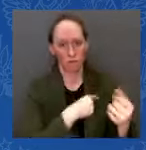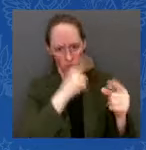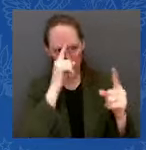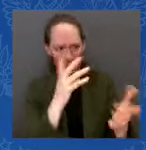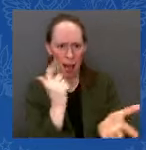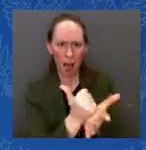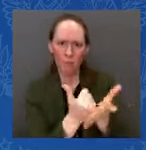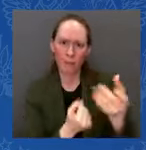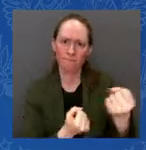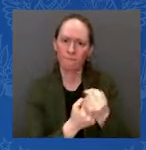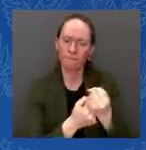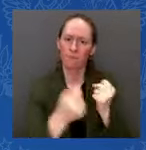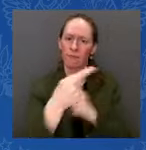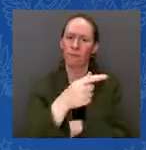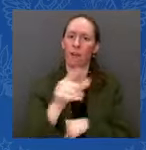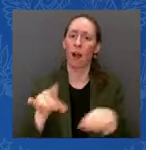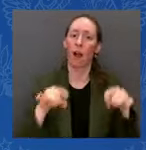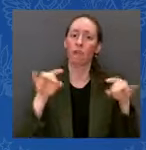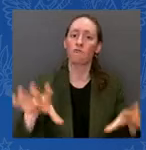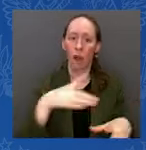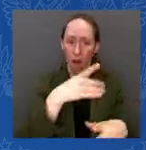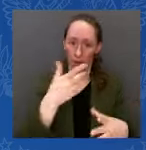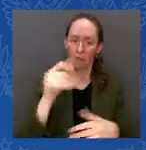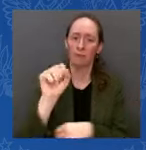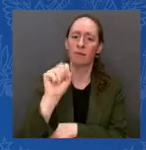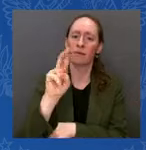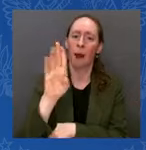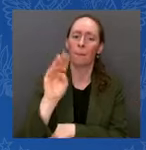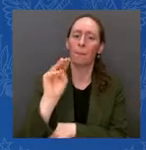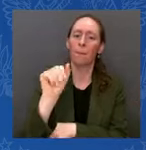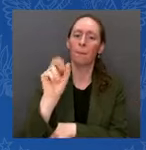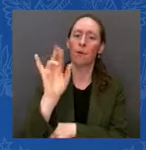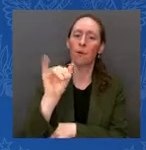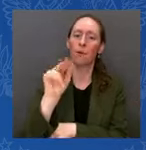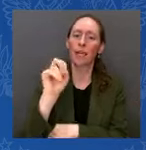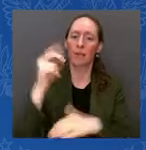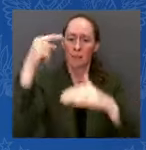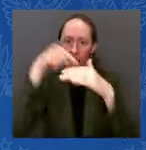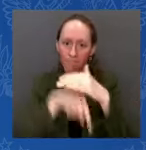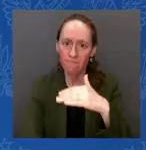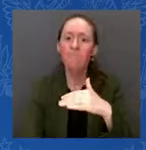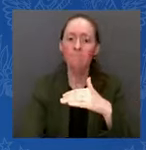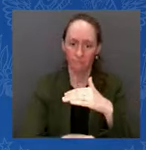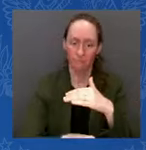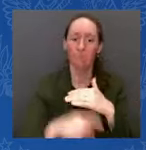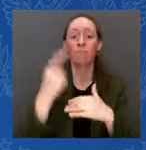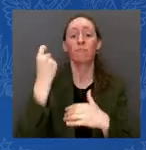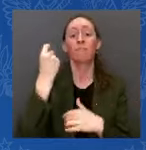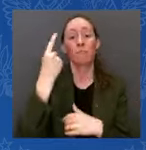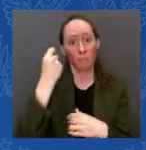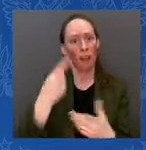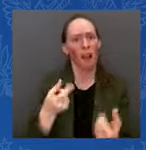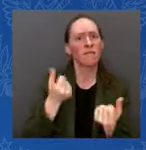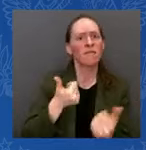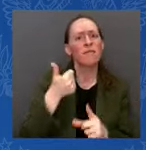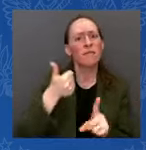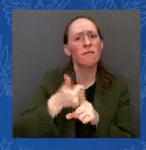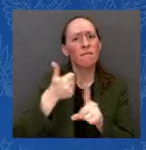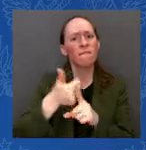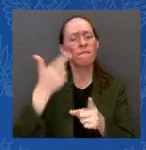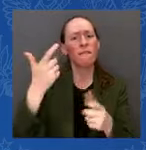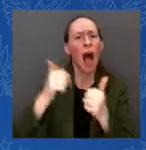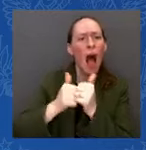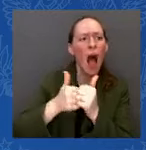everyone from the outset, right off the bat, so there's no confusion or misunderstanding on this critical point. These